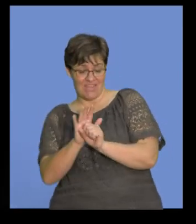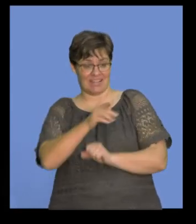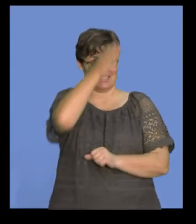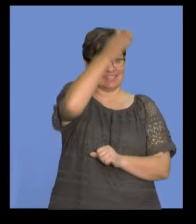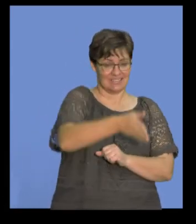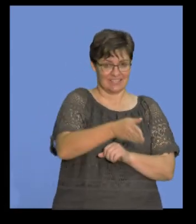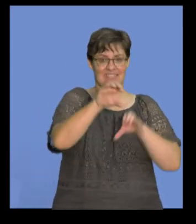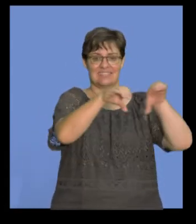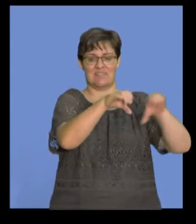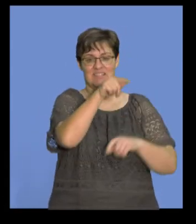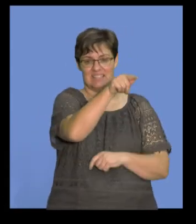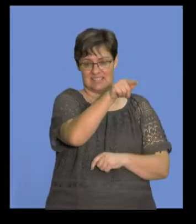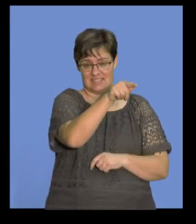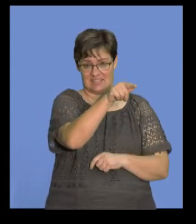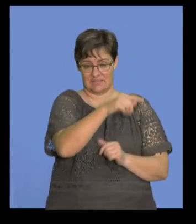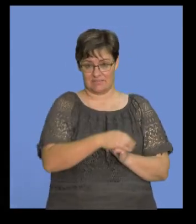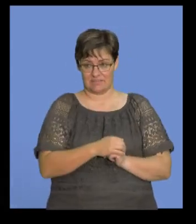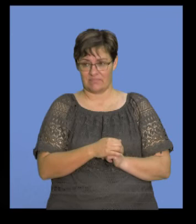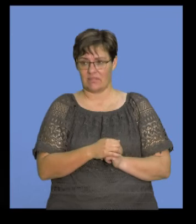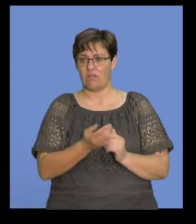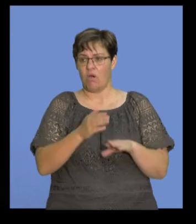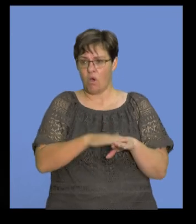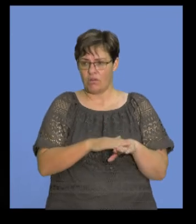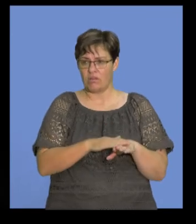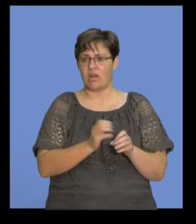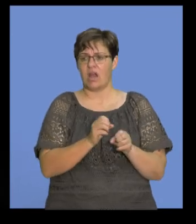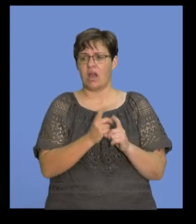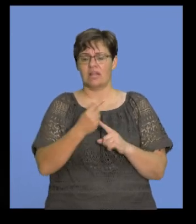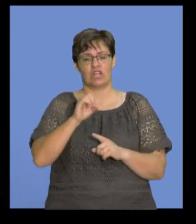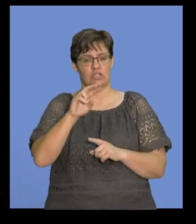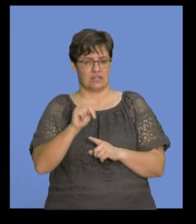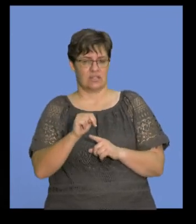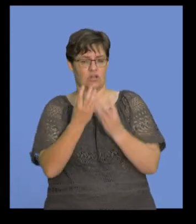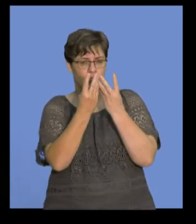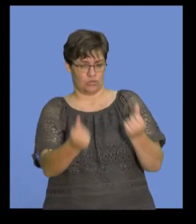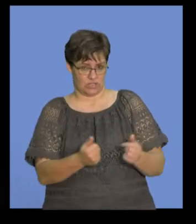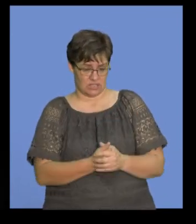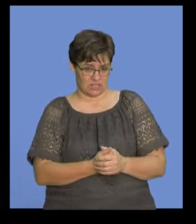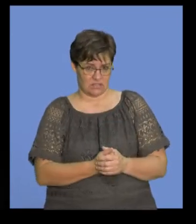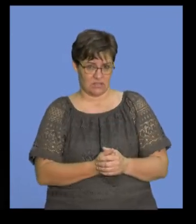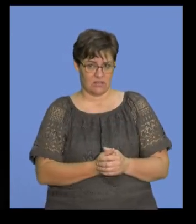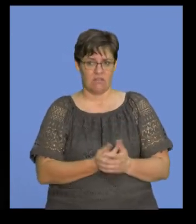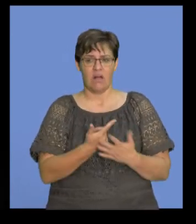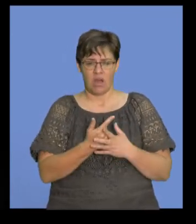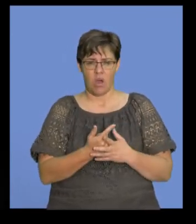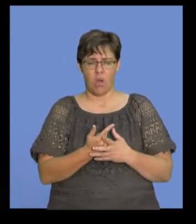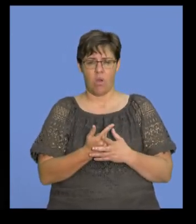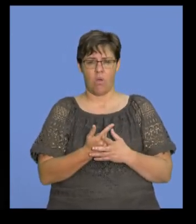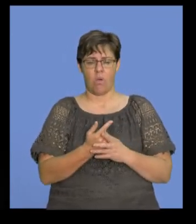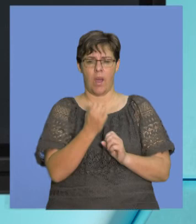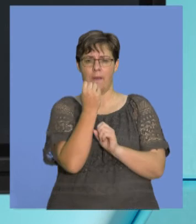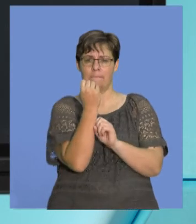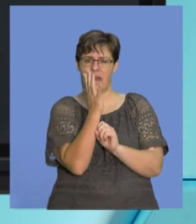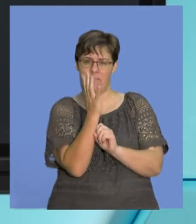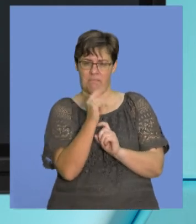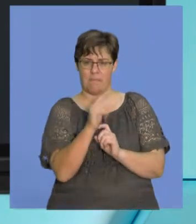the activity of the enzyme bromelain on a gelatin solution. So guys, if you've used pineapples